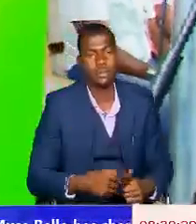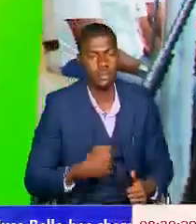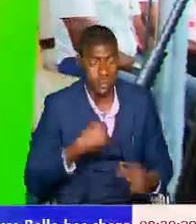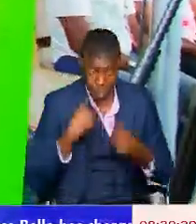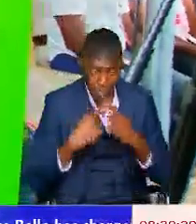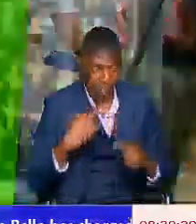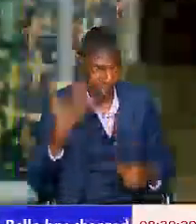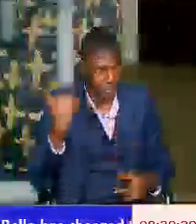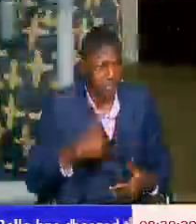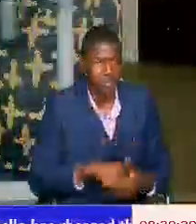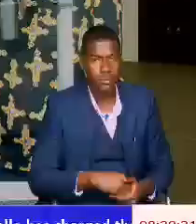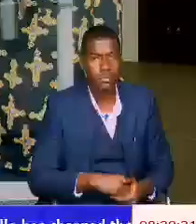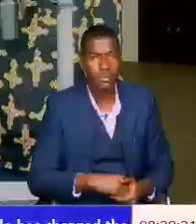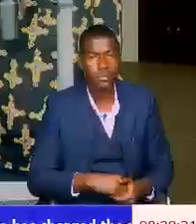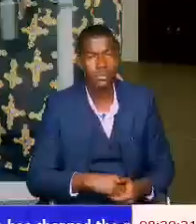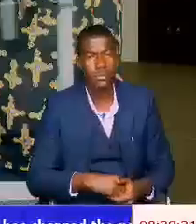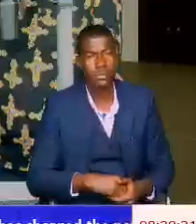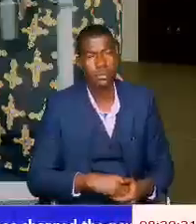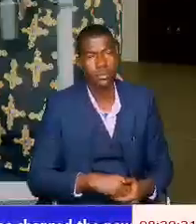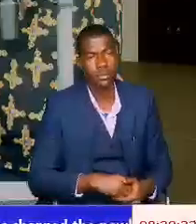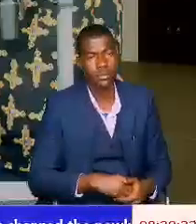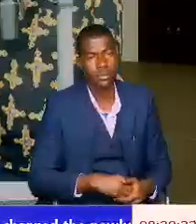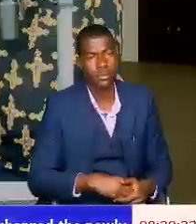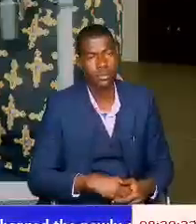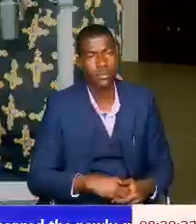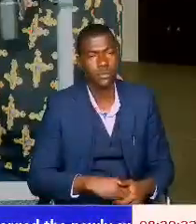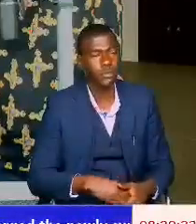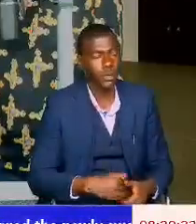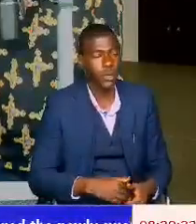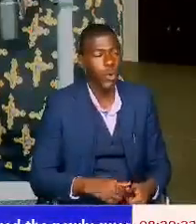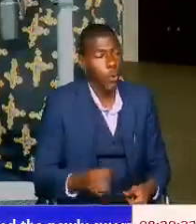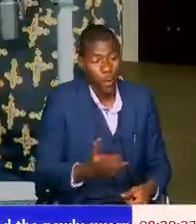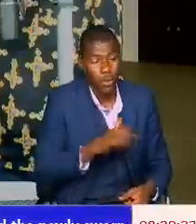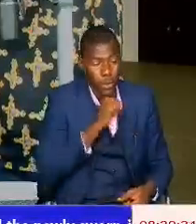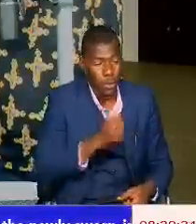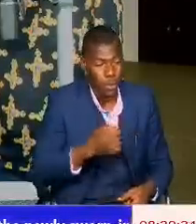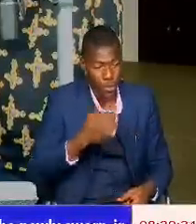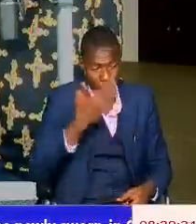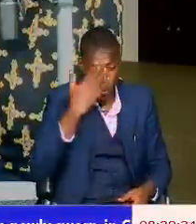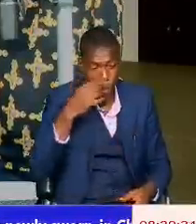I mean am. Una no know what I don't do before.